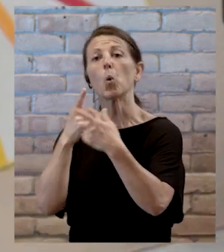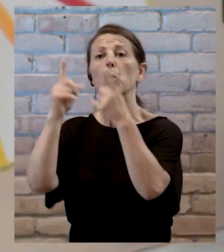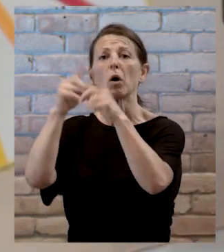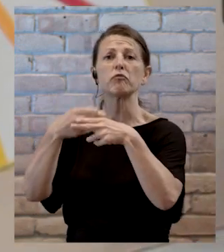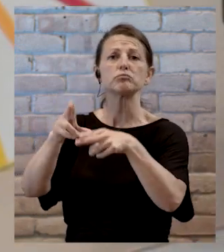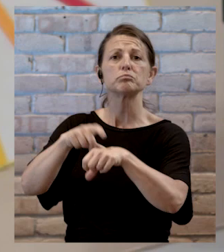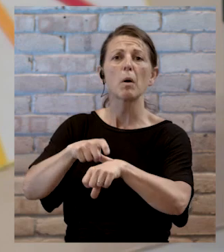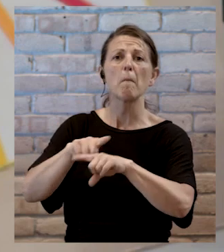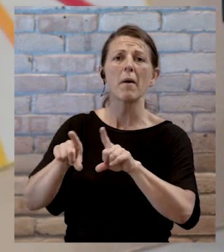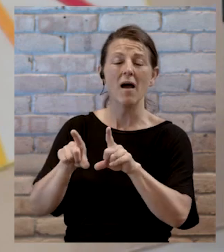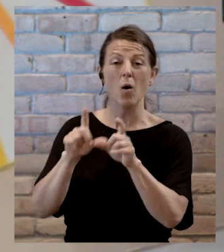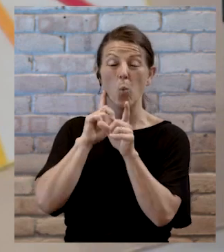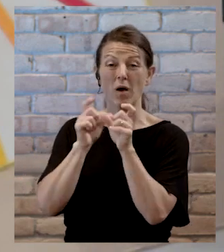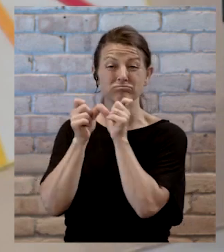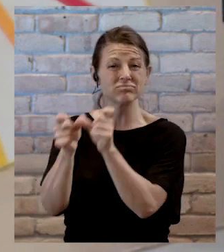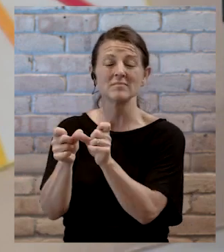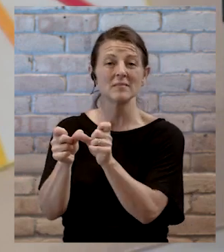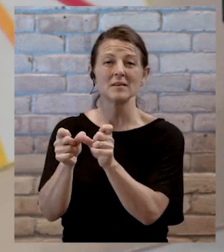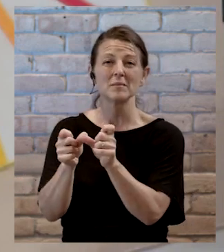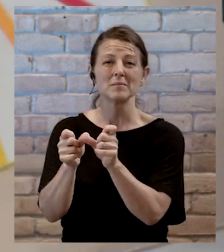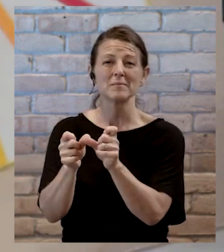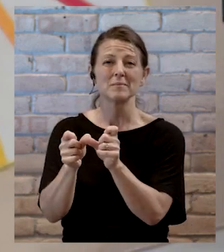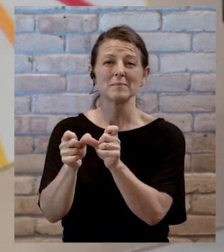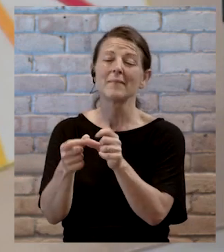How beautiful is it that our shepherd leads